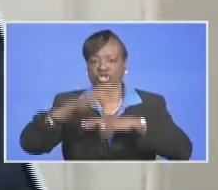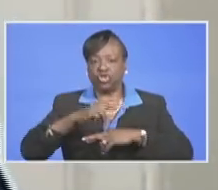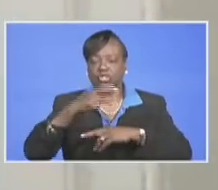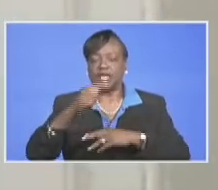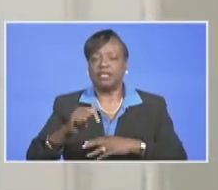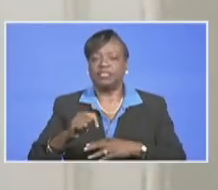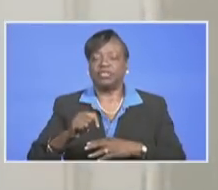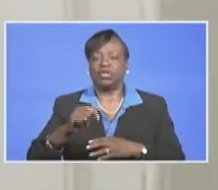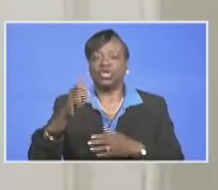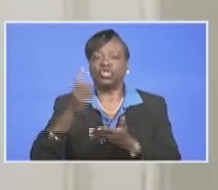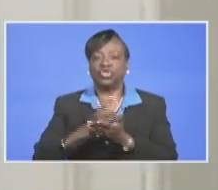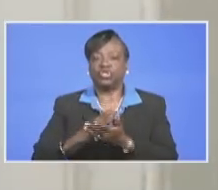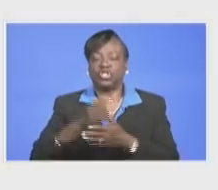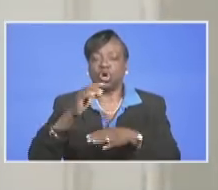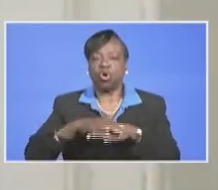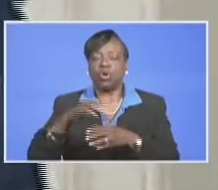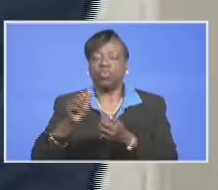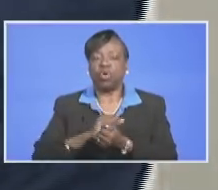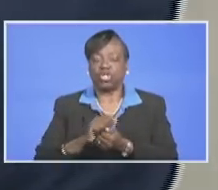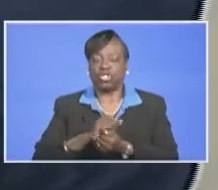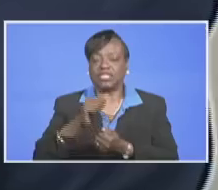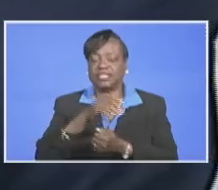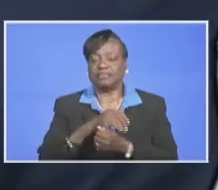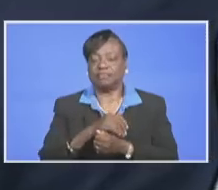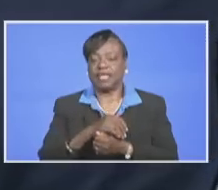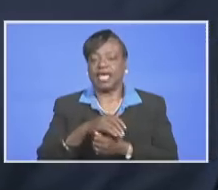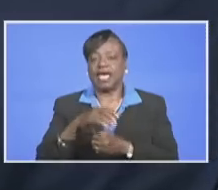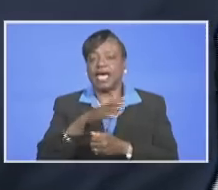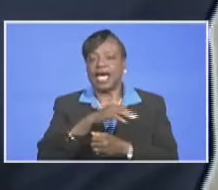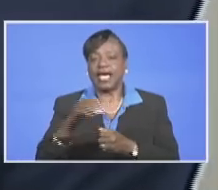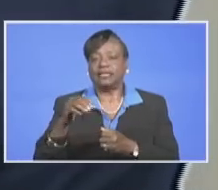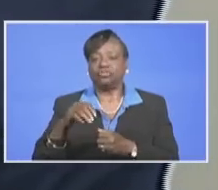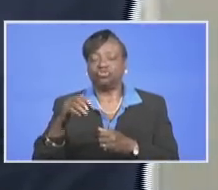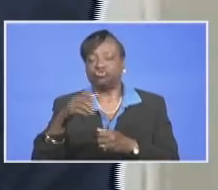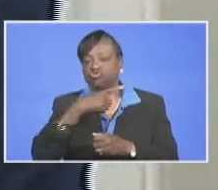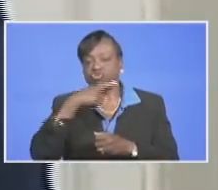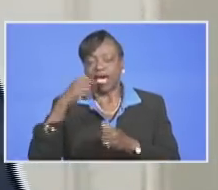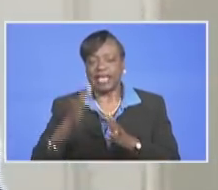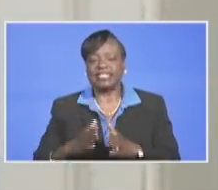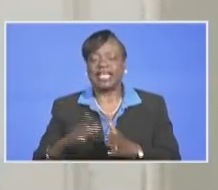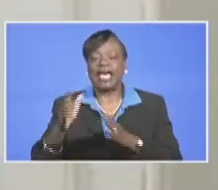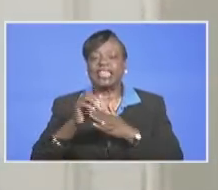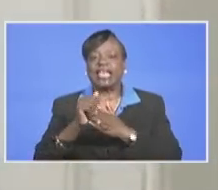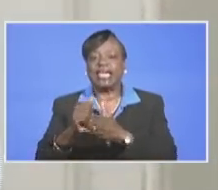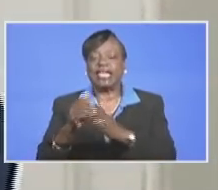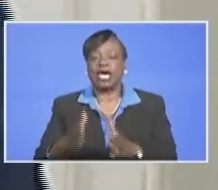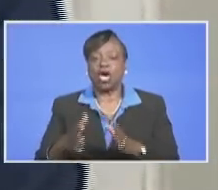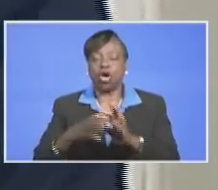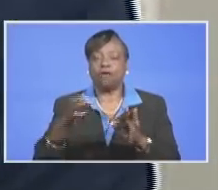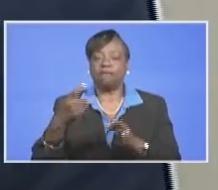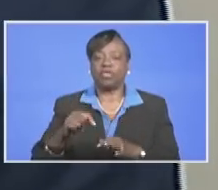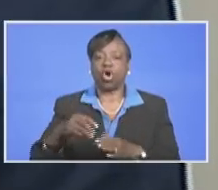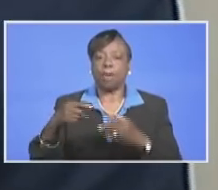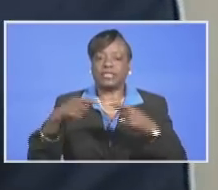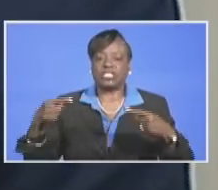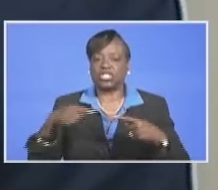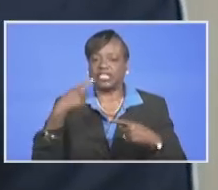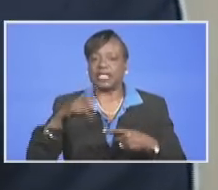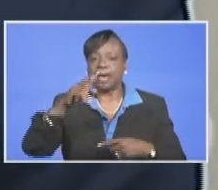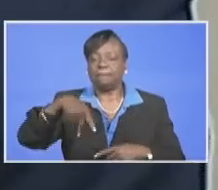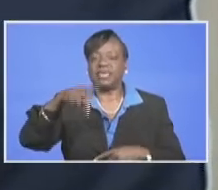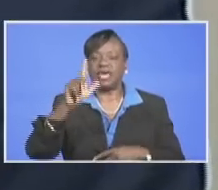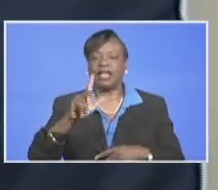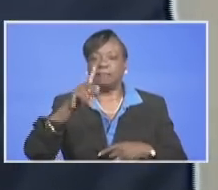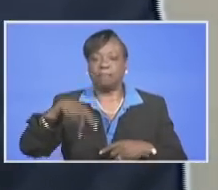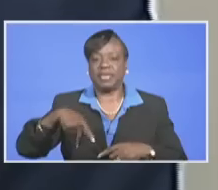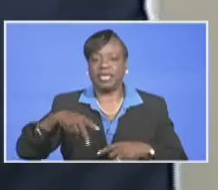on washers under 22 pounds. As the leader of the opposition told me 2 days ago, that it was the PLP that gave me that break,